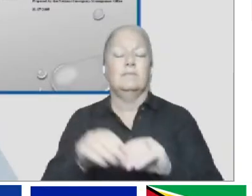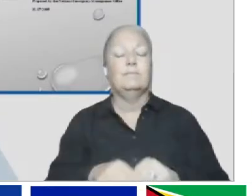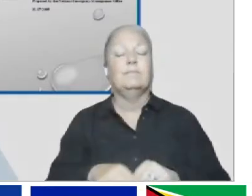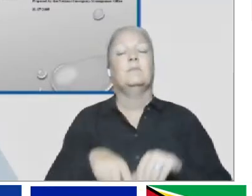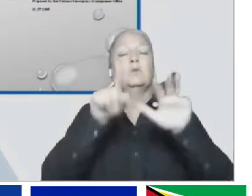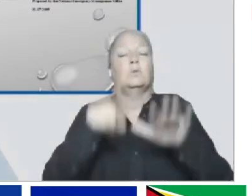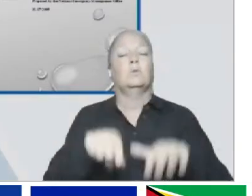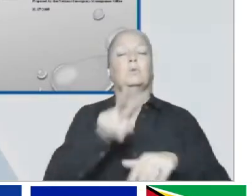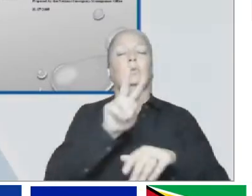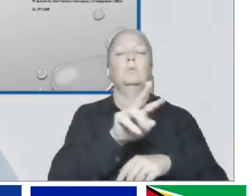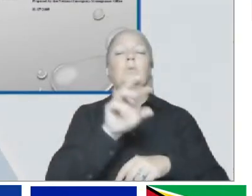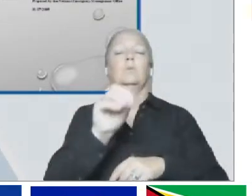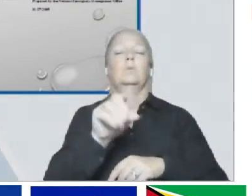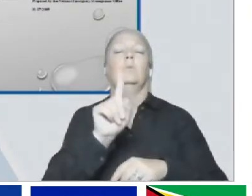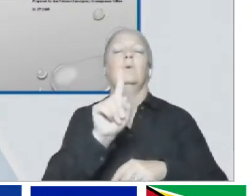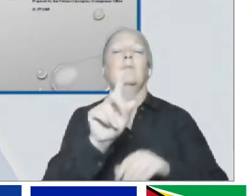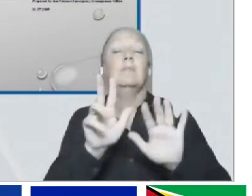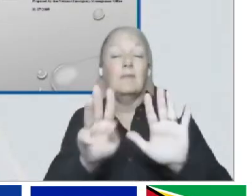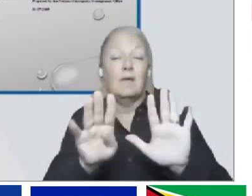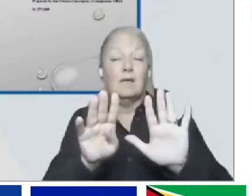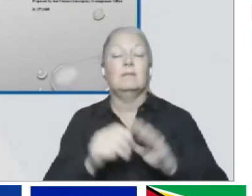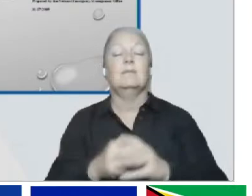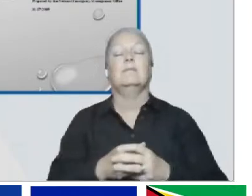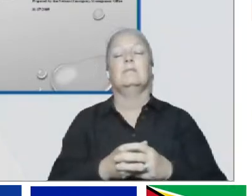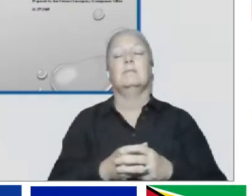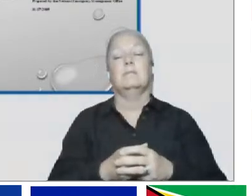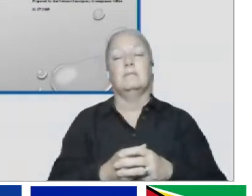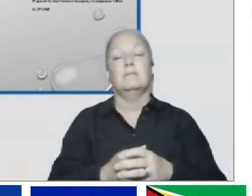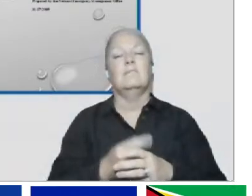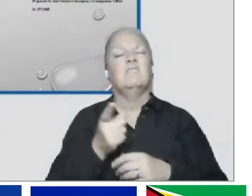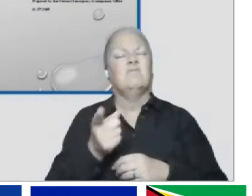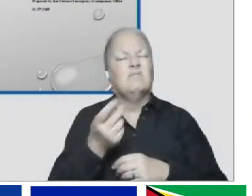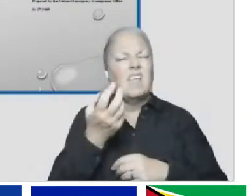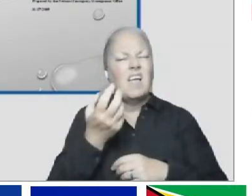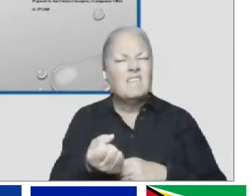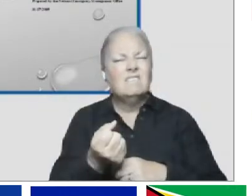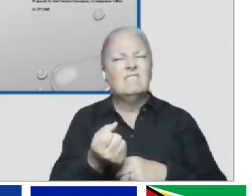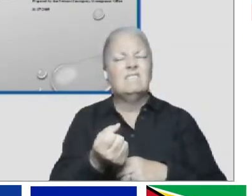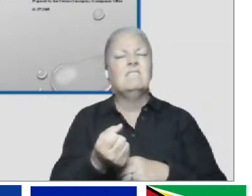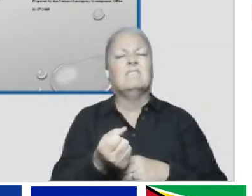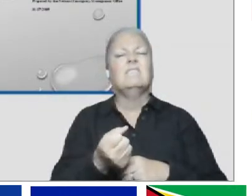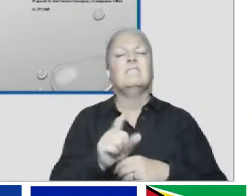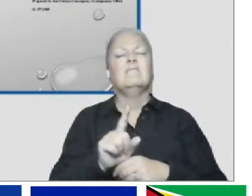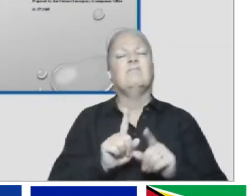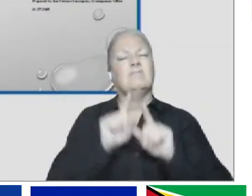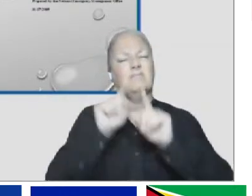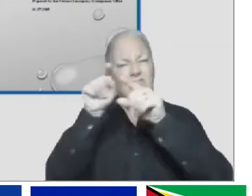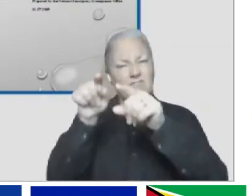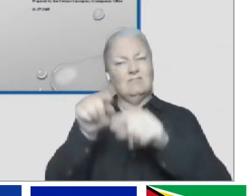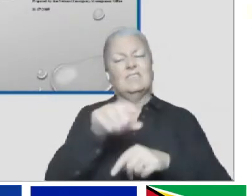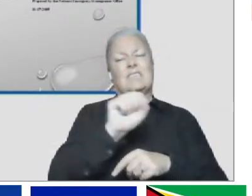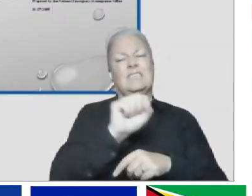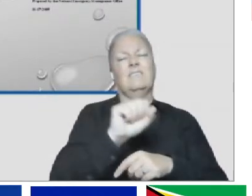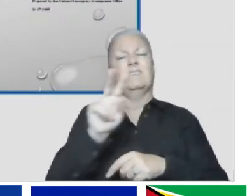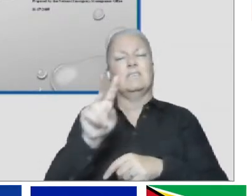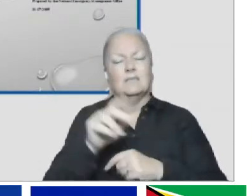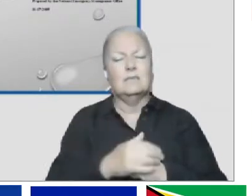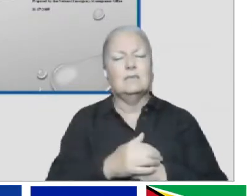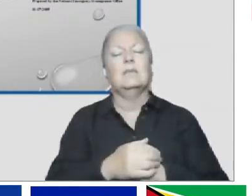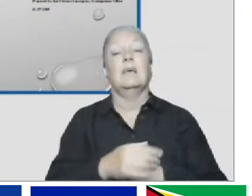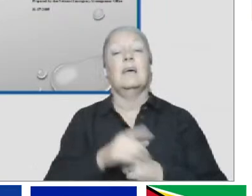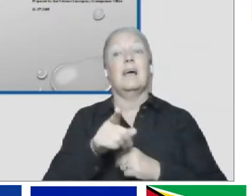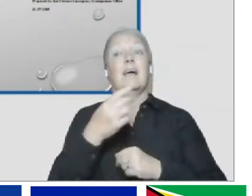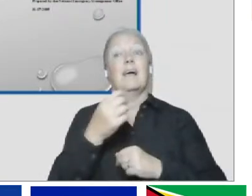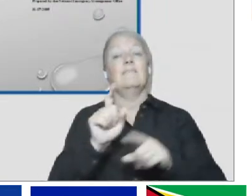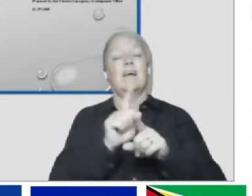of the Trade Winds 19 were held in St. Vincent, including the simulation of a volcanic eruption and an infectious